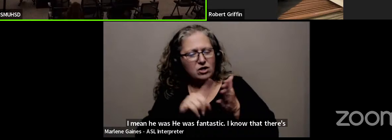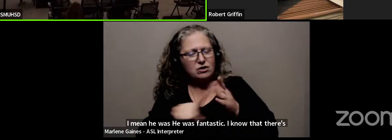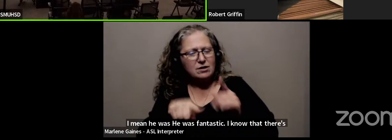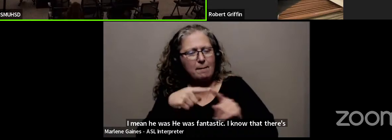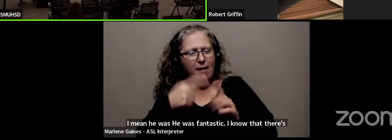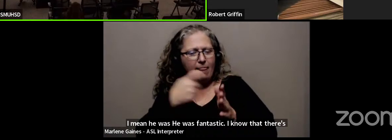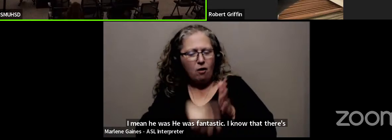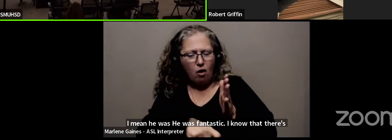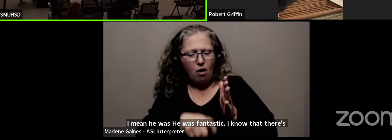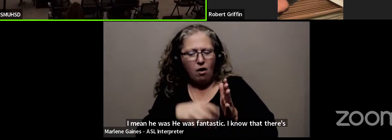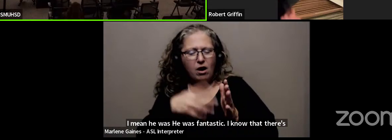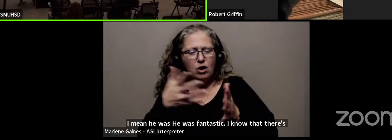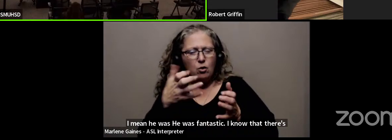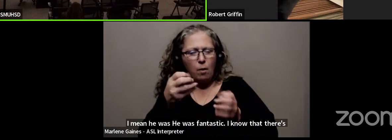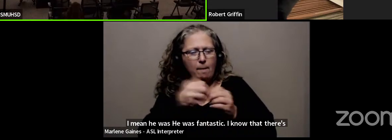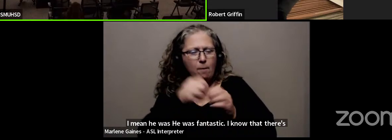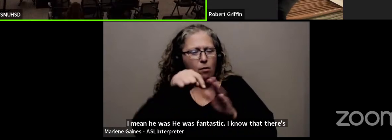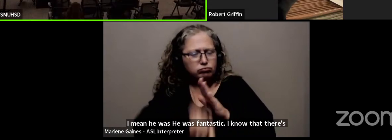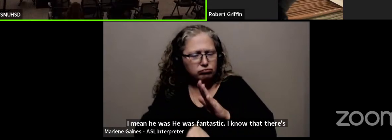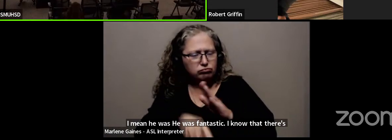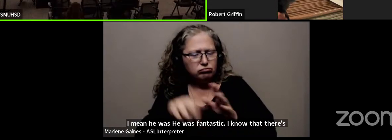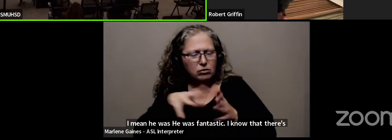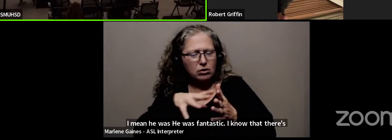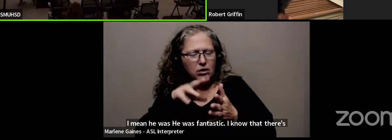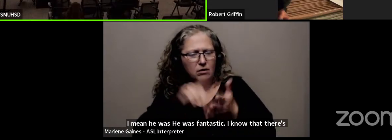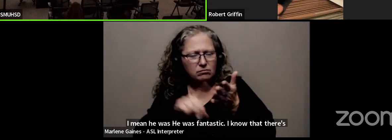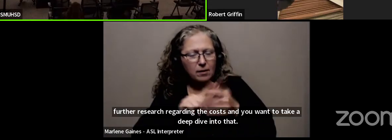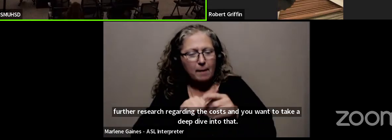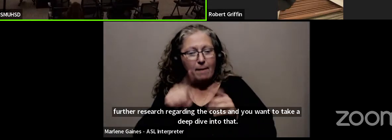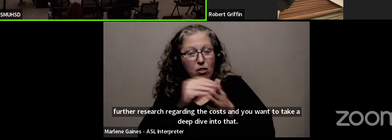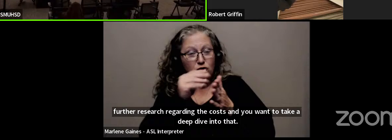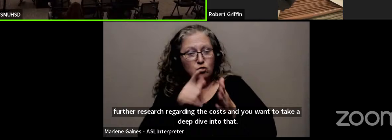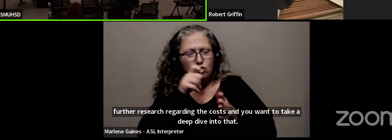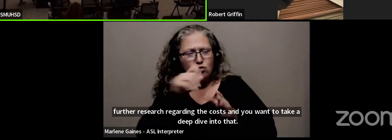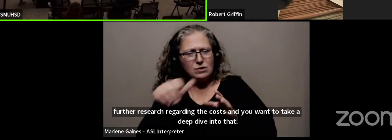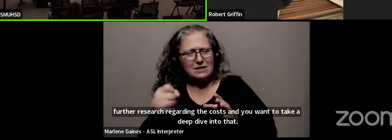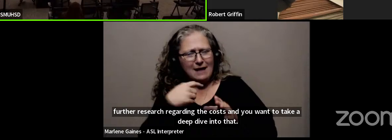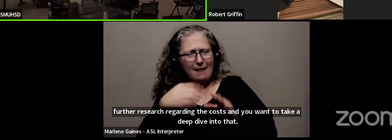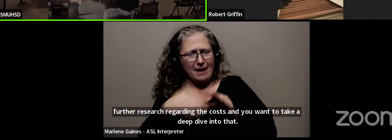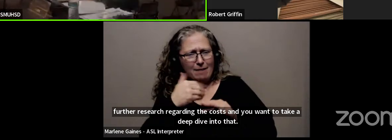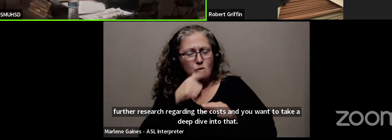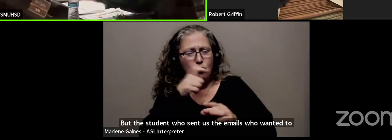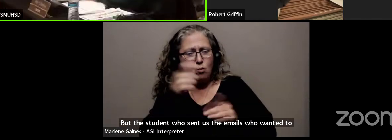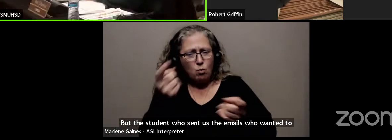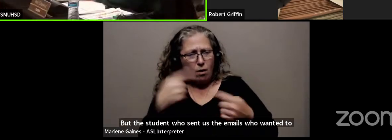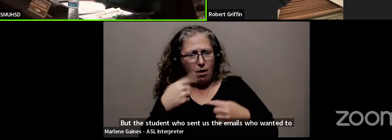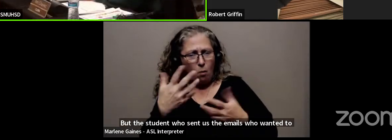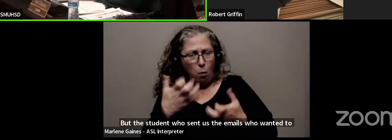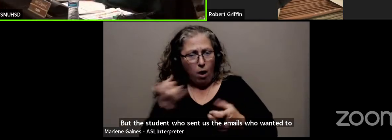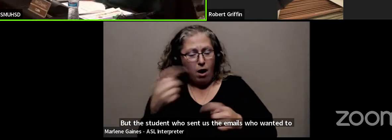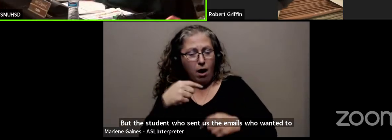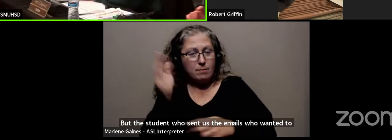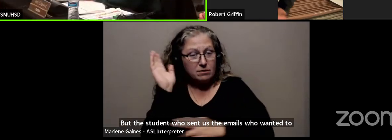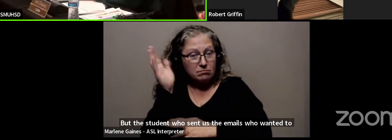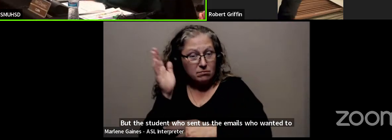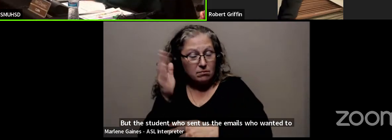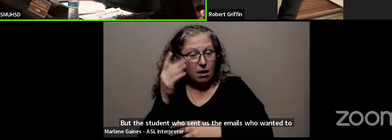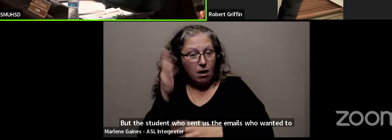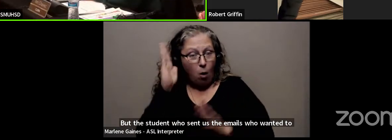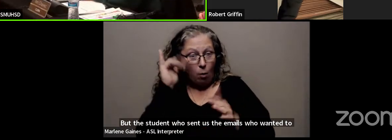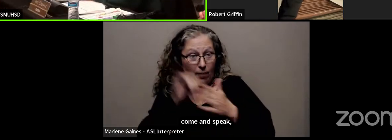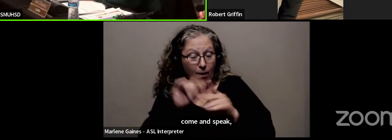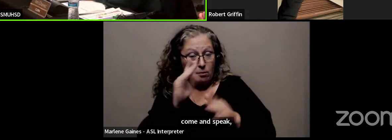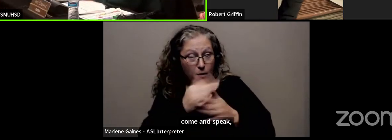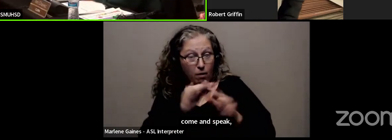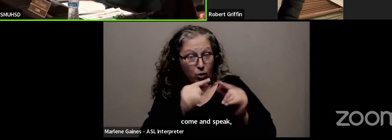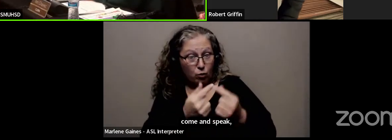cost and you want to take a deep dive into that. But the student who sent us the emails who wanted to come and speak, hopefully he's part of the group you spoke Matthew. with.